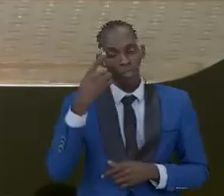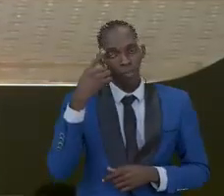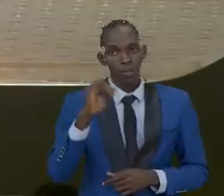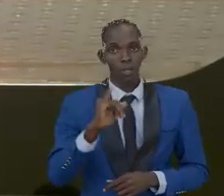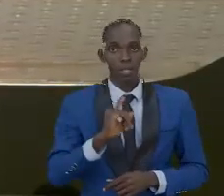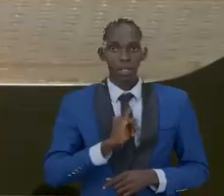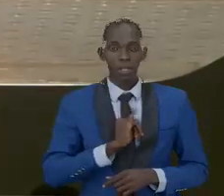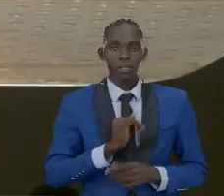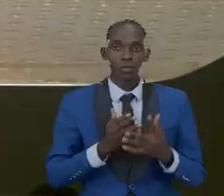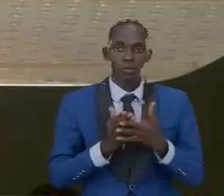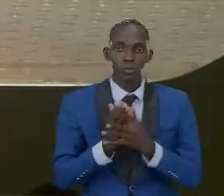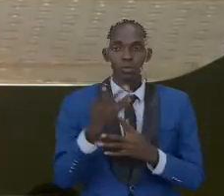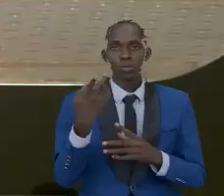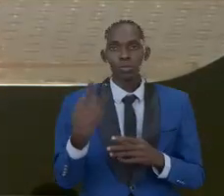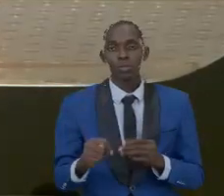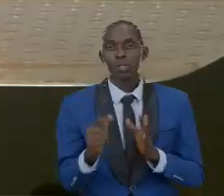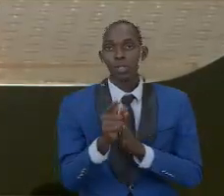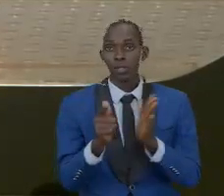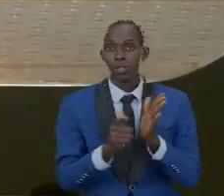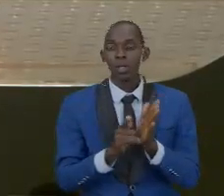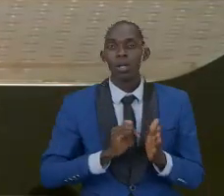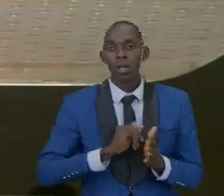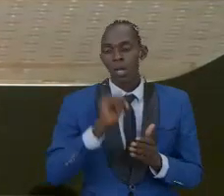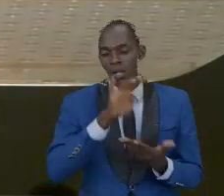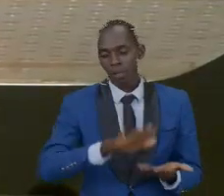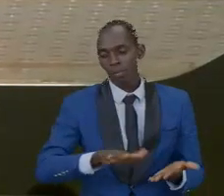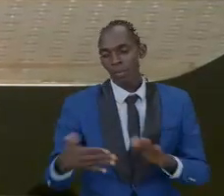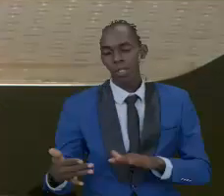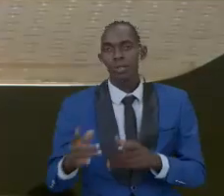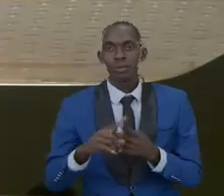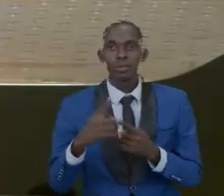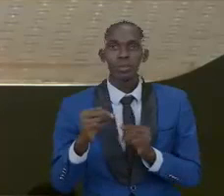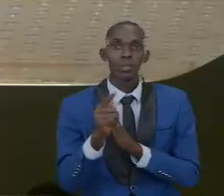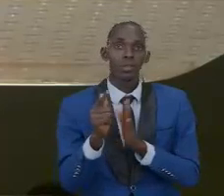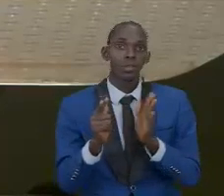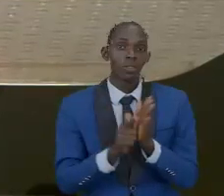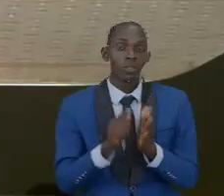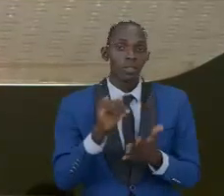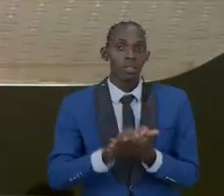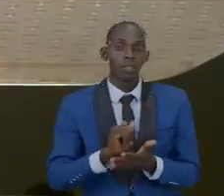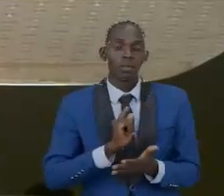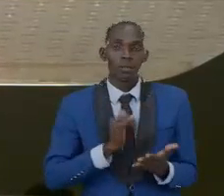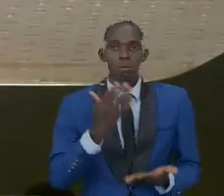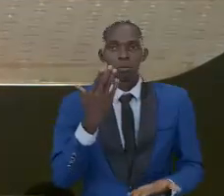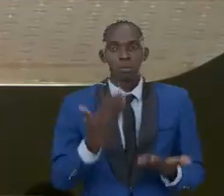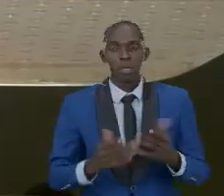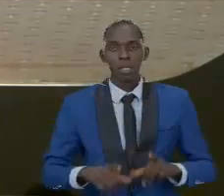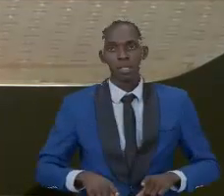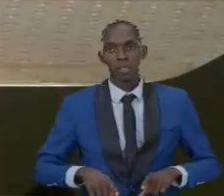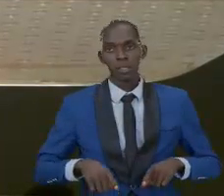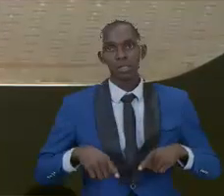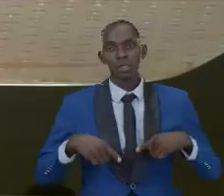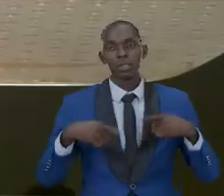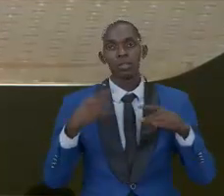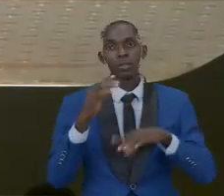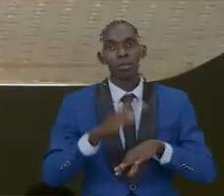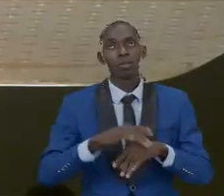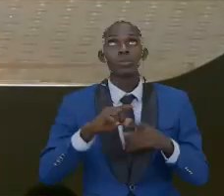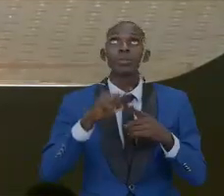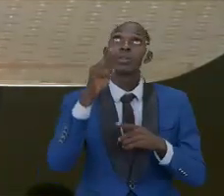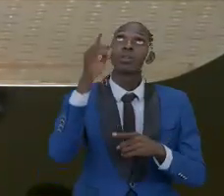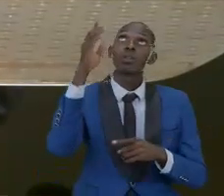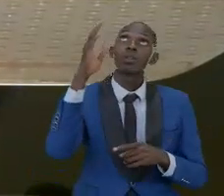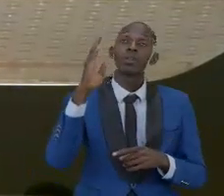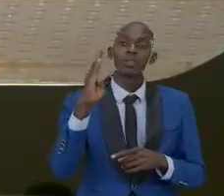I through the law and the edge to the law that I might labor unto God